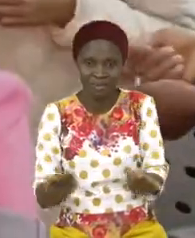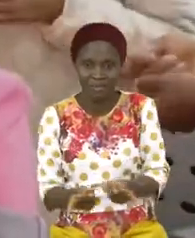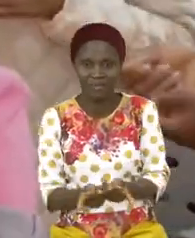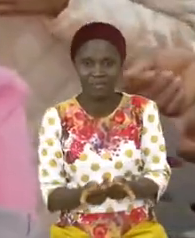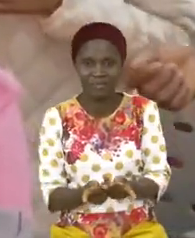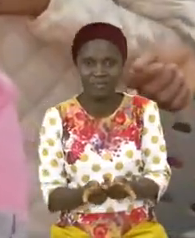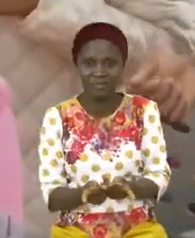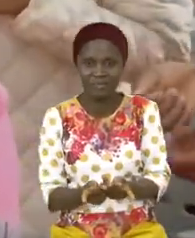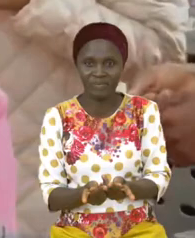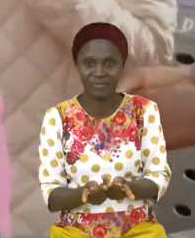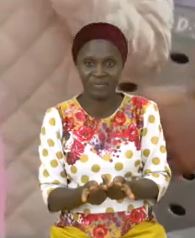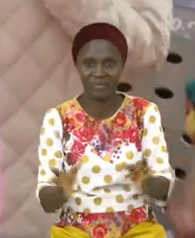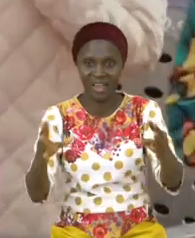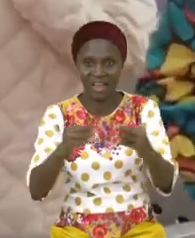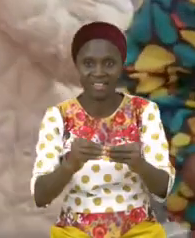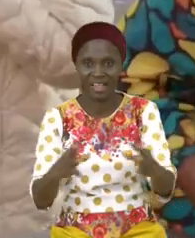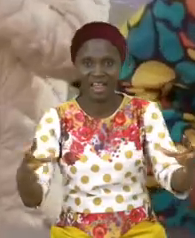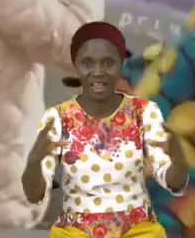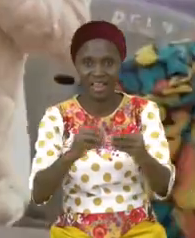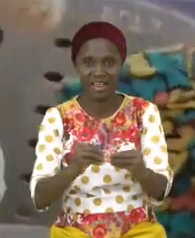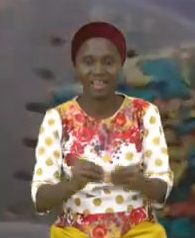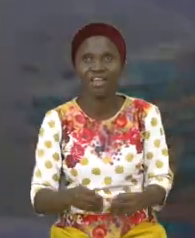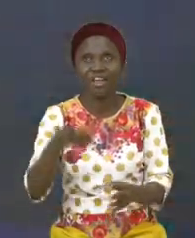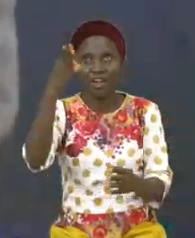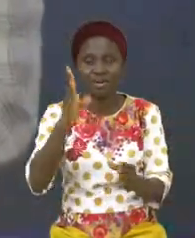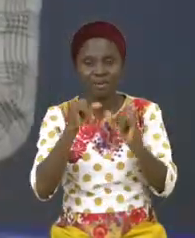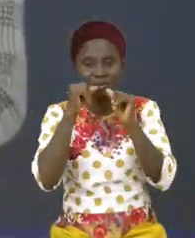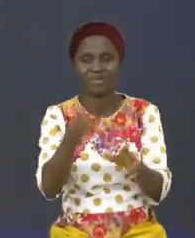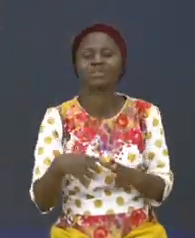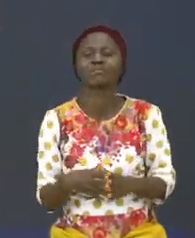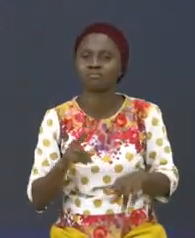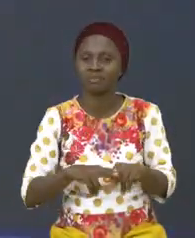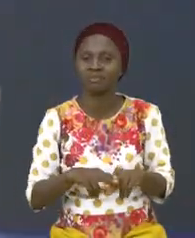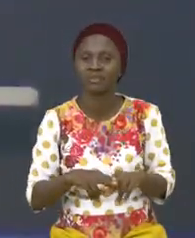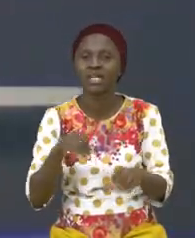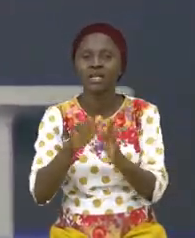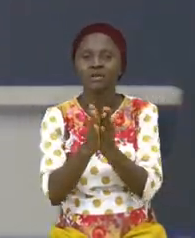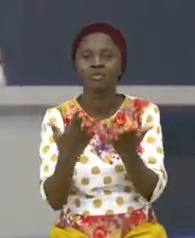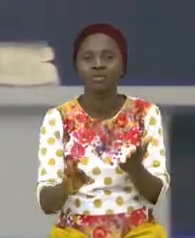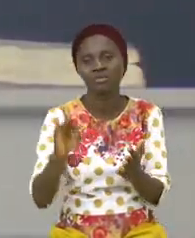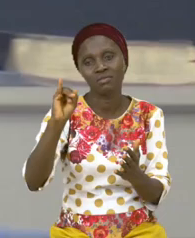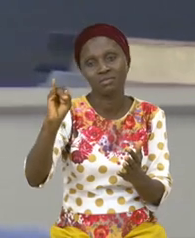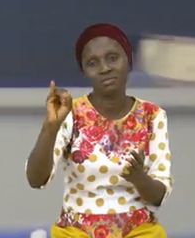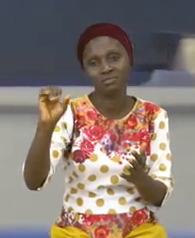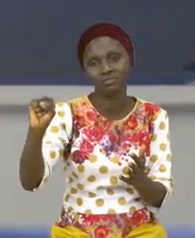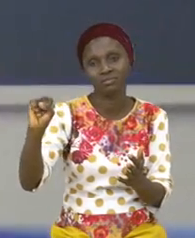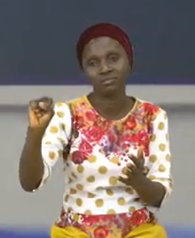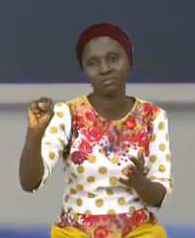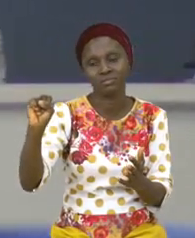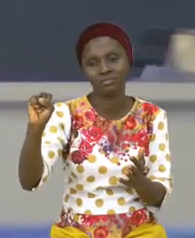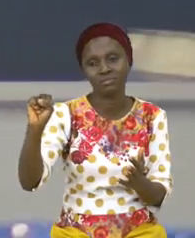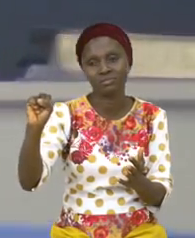God bless you all. You can see that we're looking at Isaiah. I'm looking at chapter